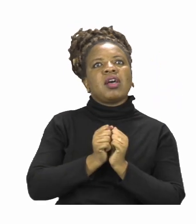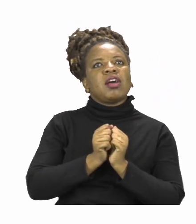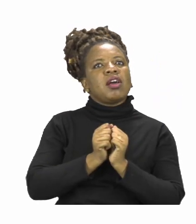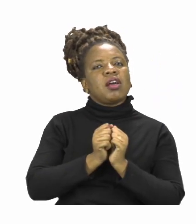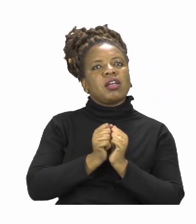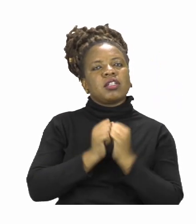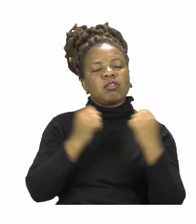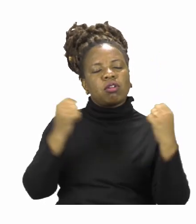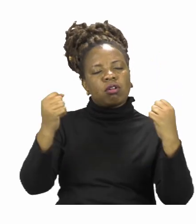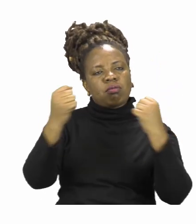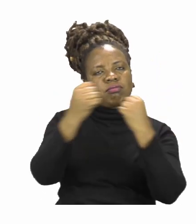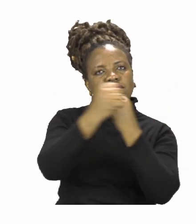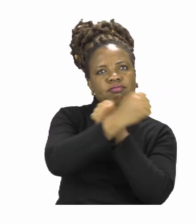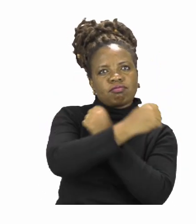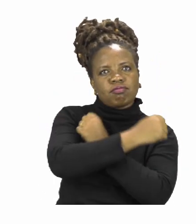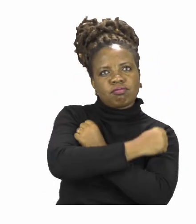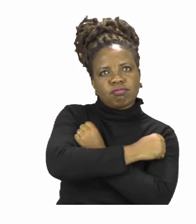her.